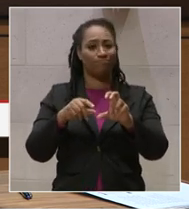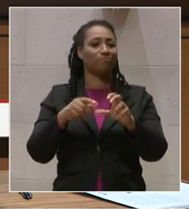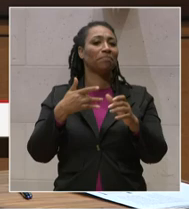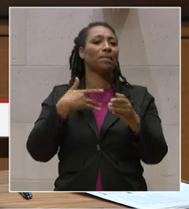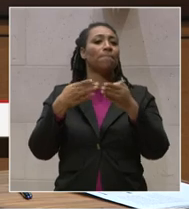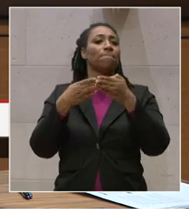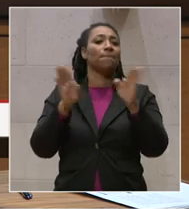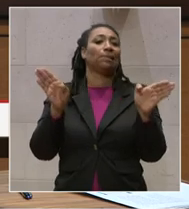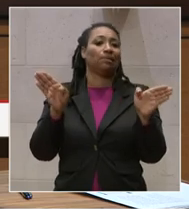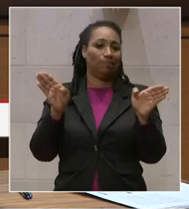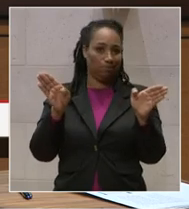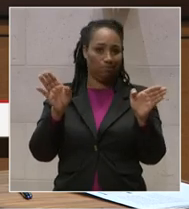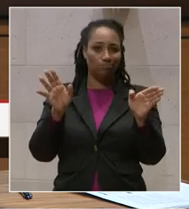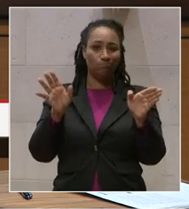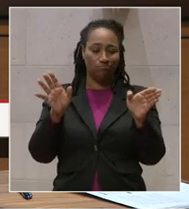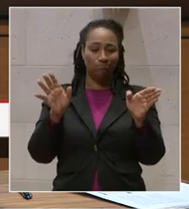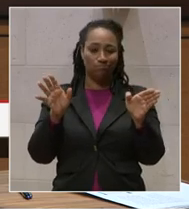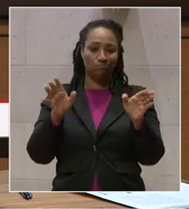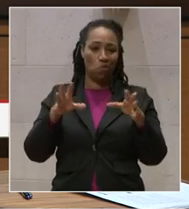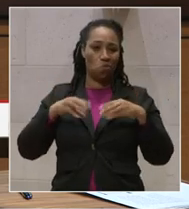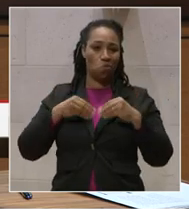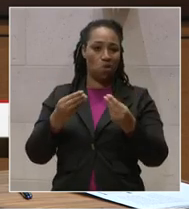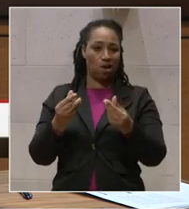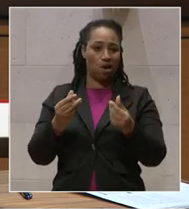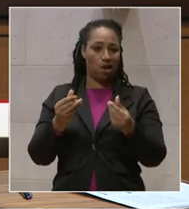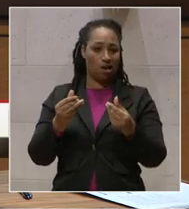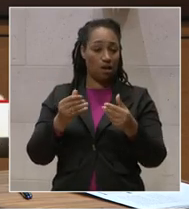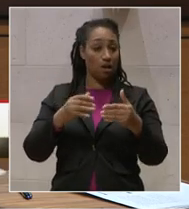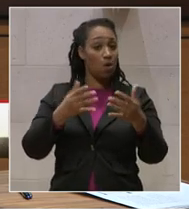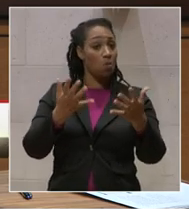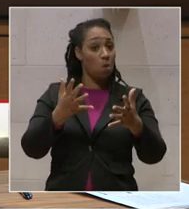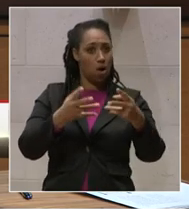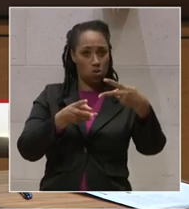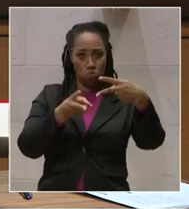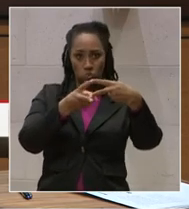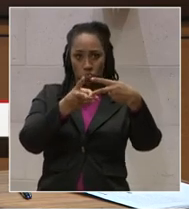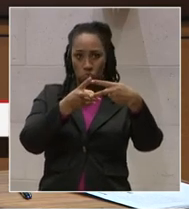and zoning changes are really essential.